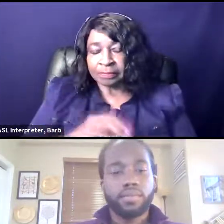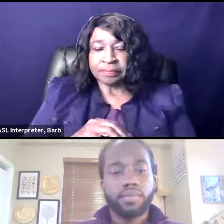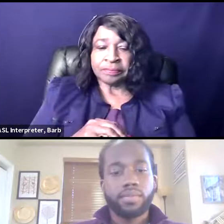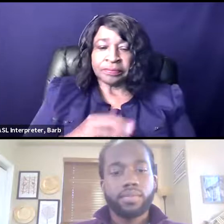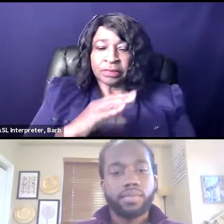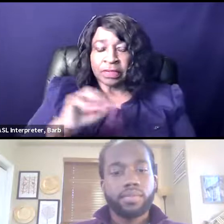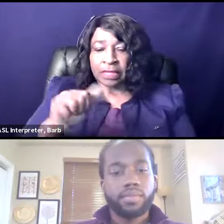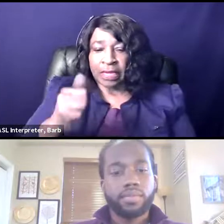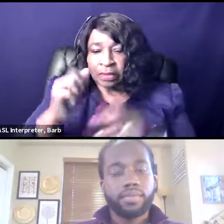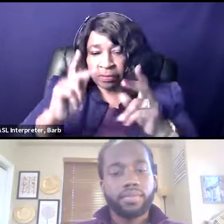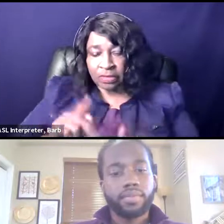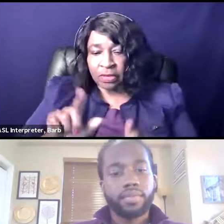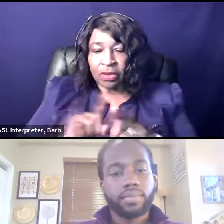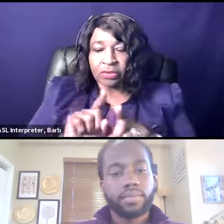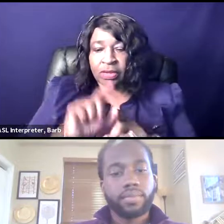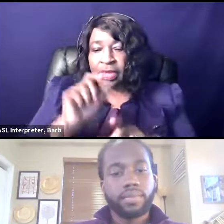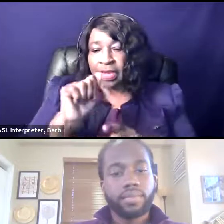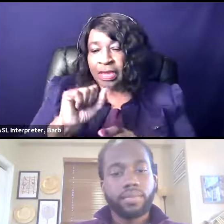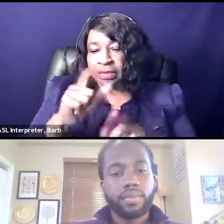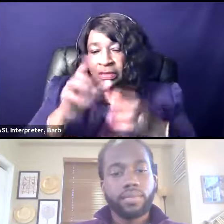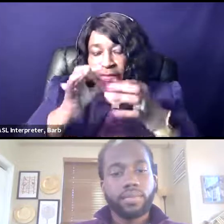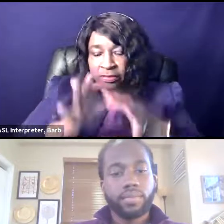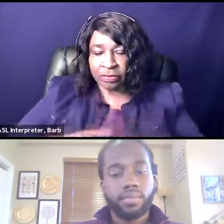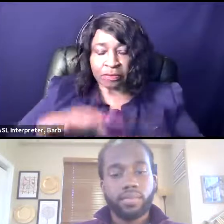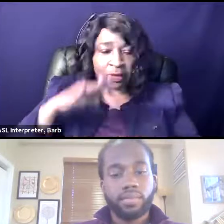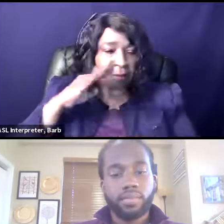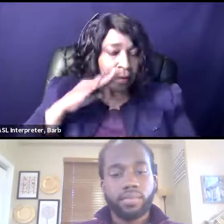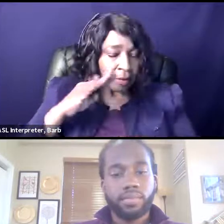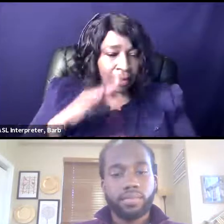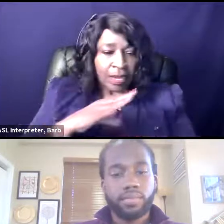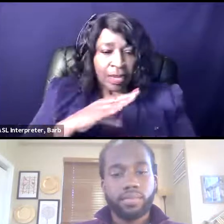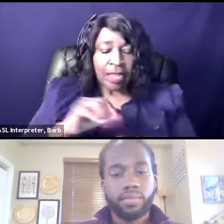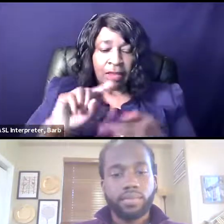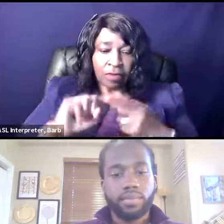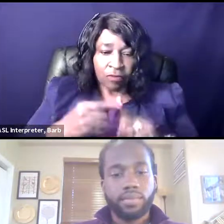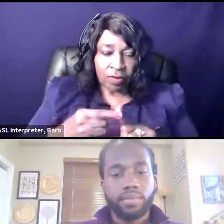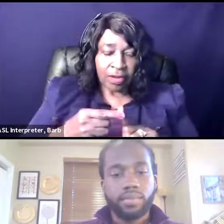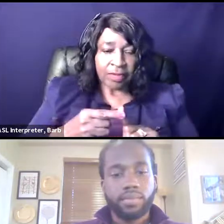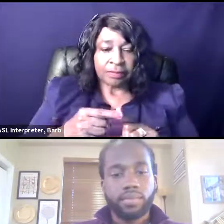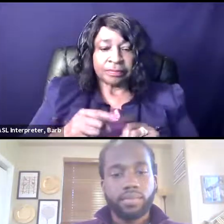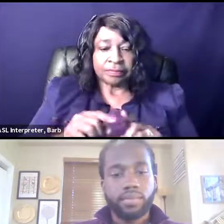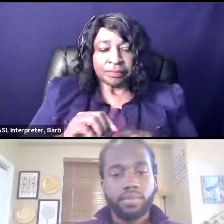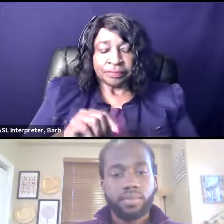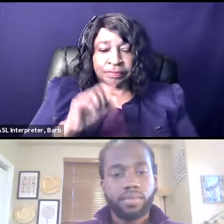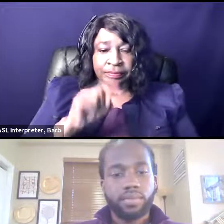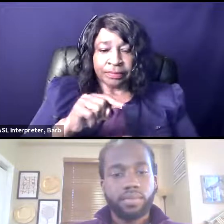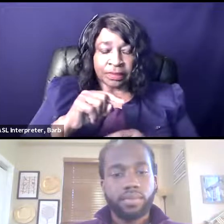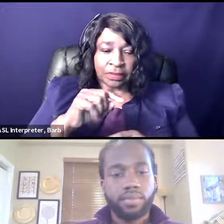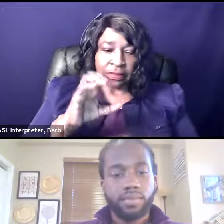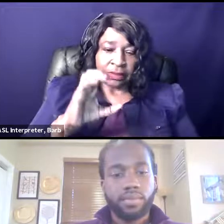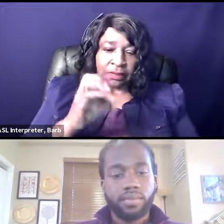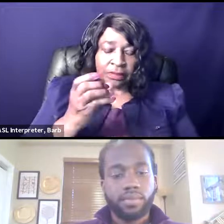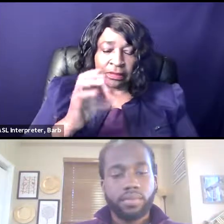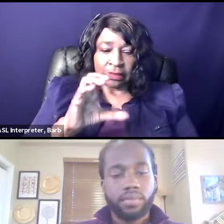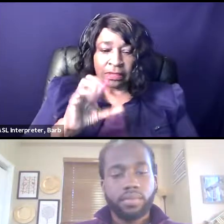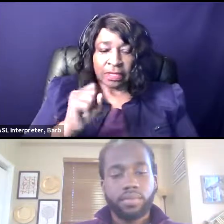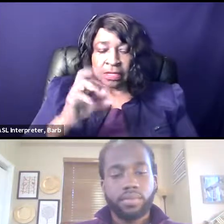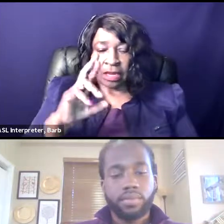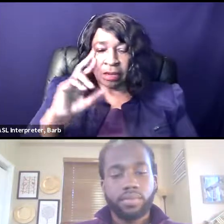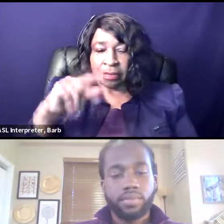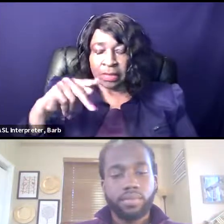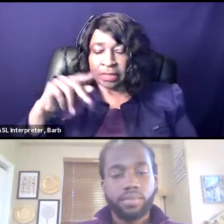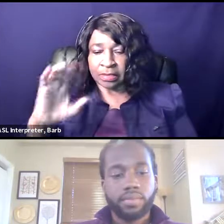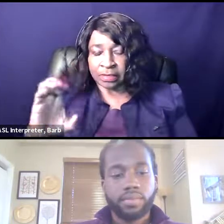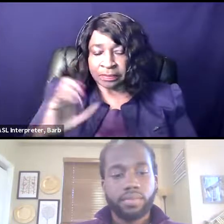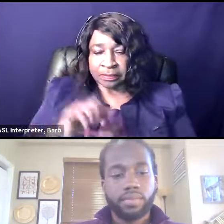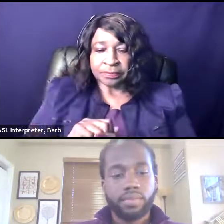ASL interpreter, Barbara Williams-Finley, and our friends and colleagues at the Center for the Study of Race, Politics, and Culture and the Mellon Foundation.